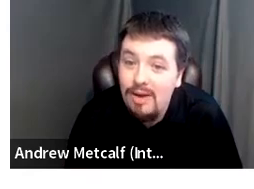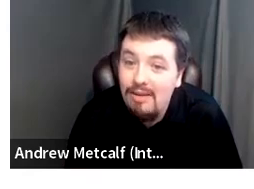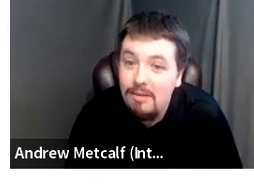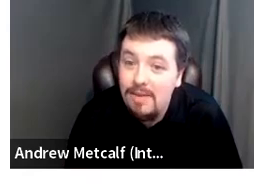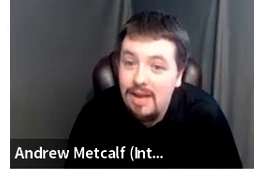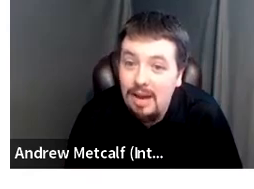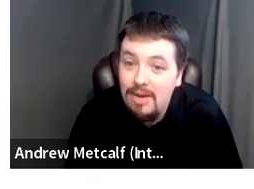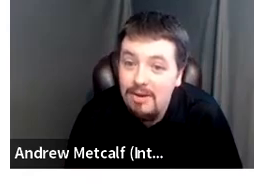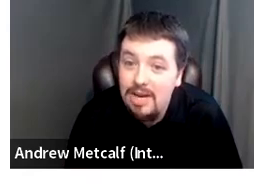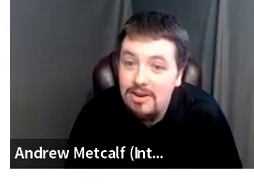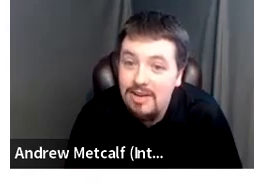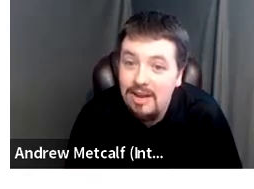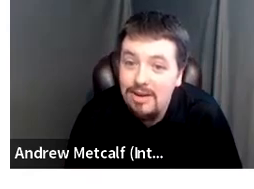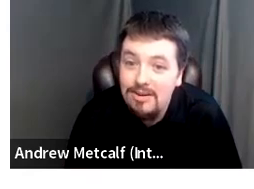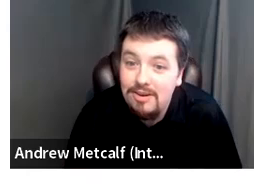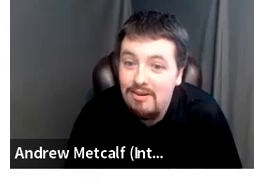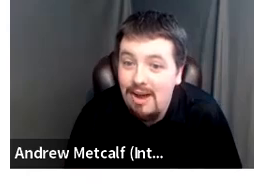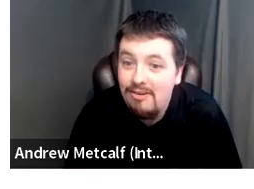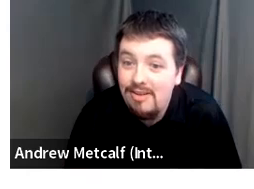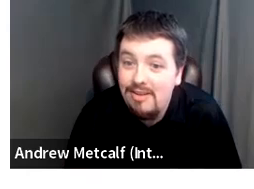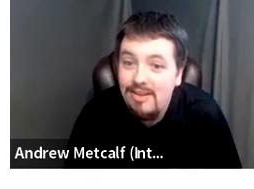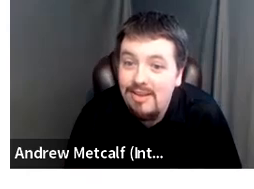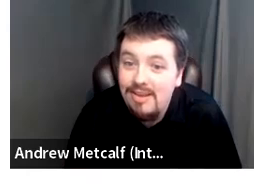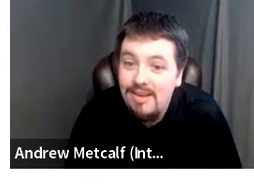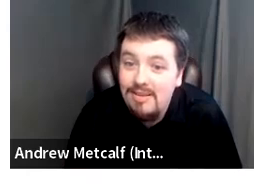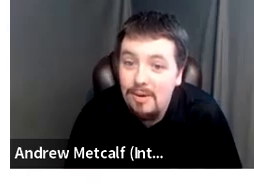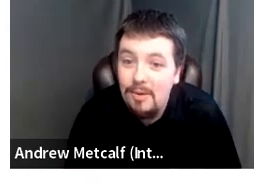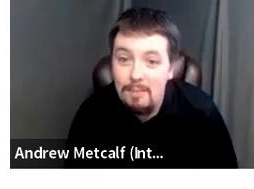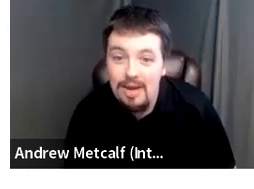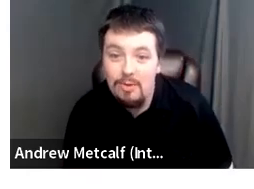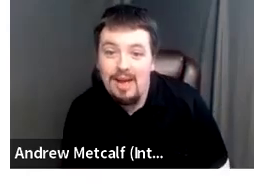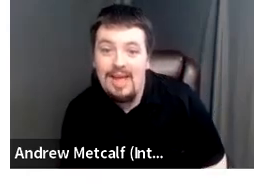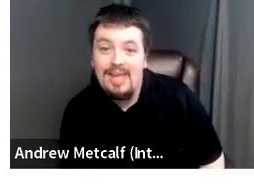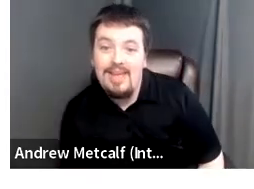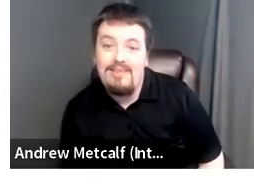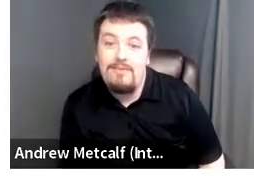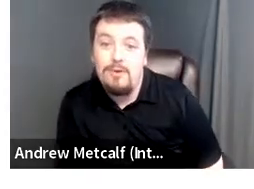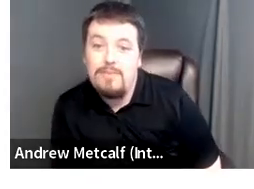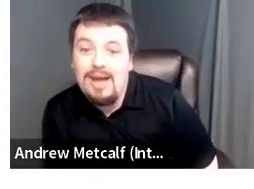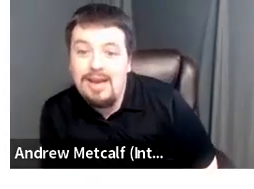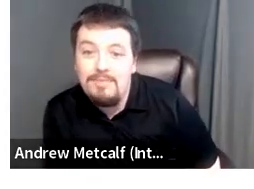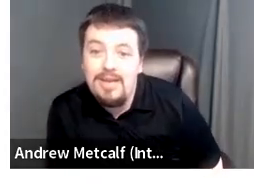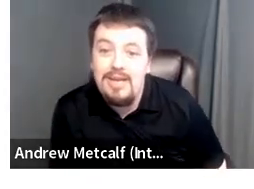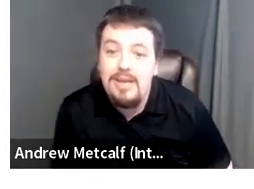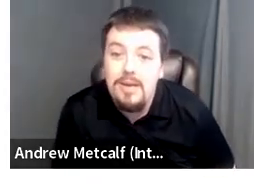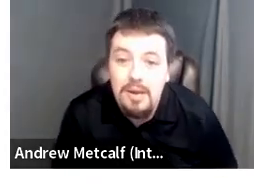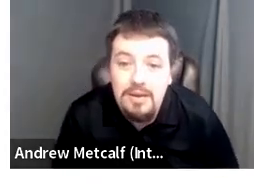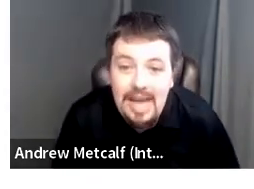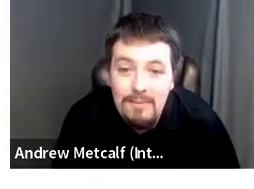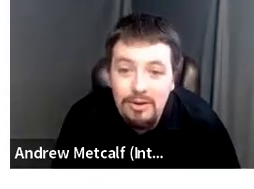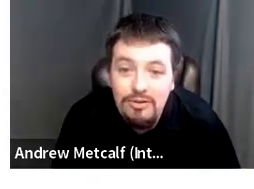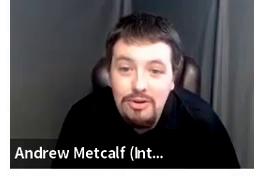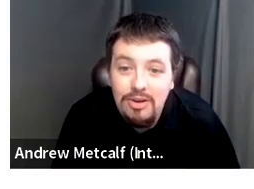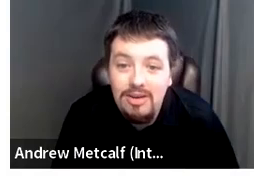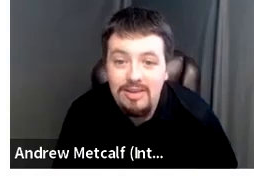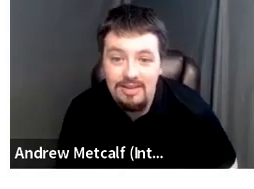you holler out something, I'm not going to hear you. I'm not going to turn around. So a better way is, if you're behind me, tap